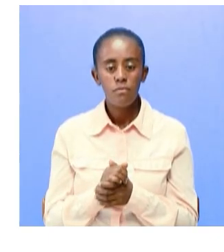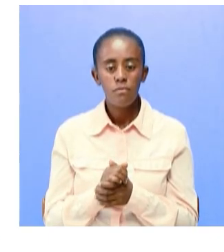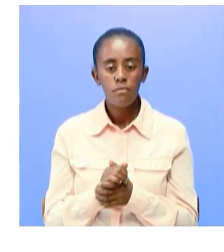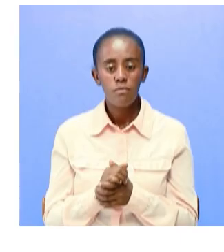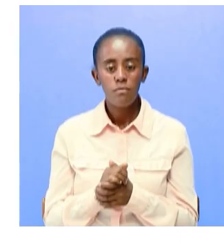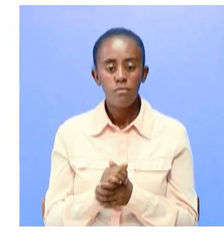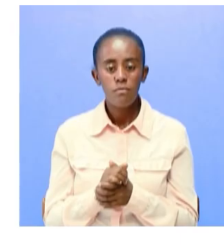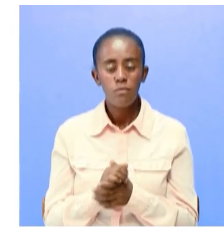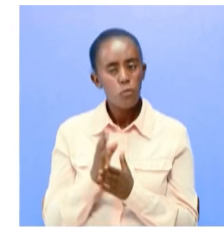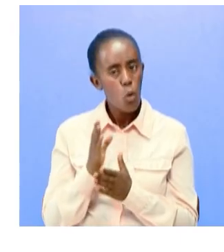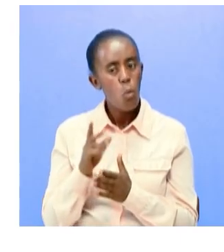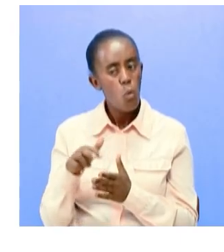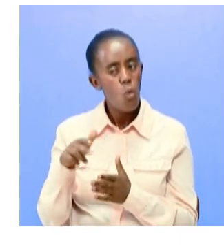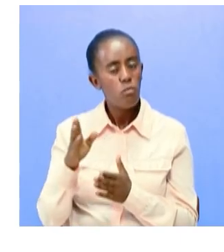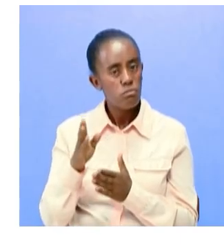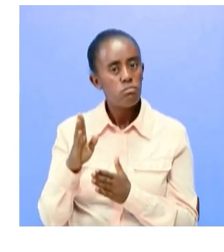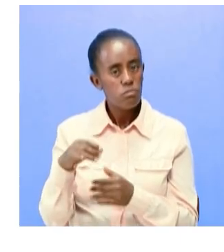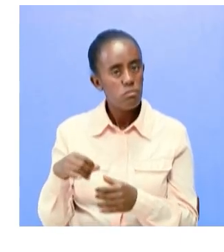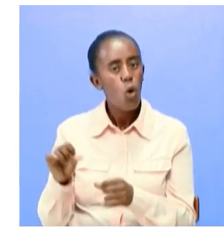Go ahead.